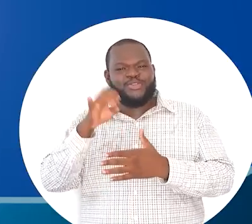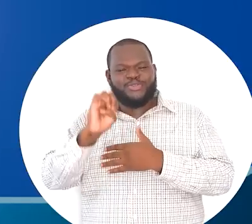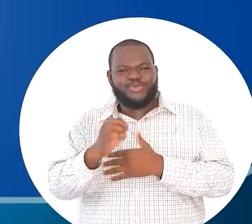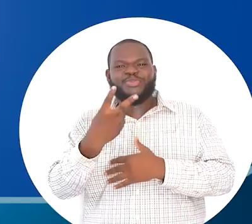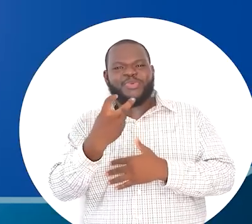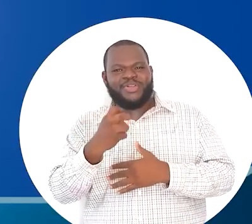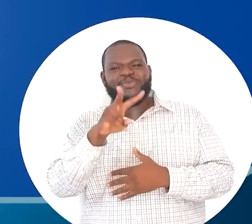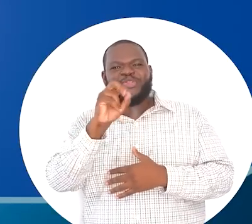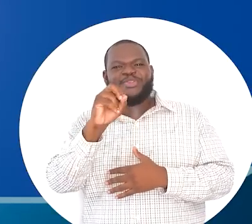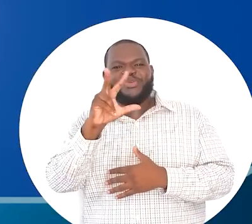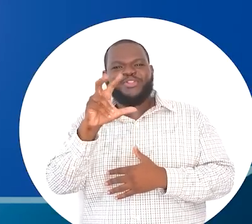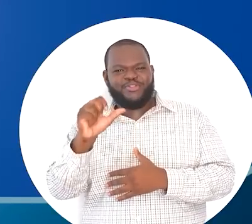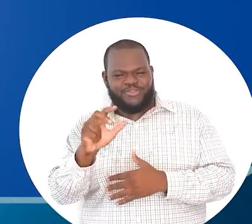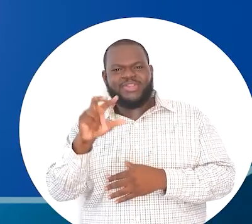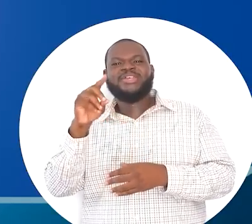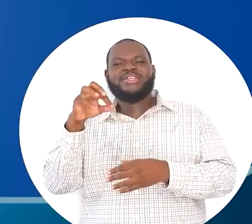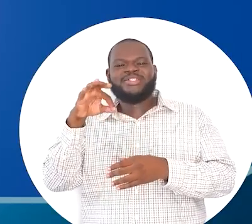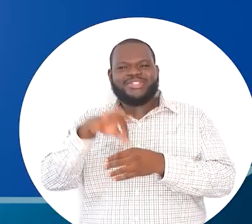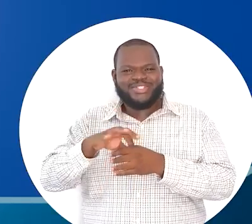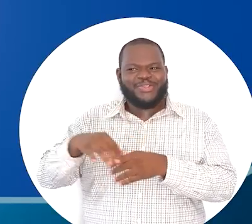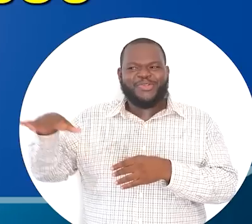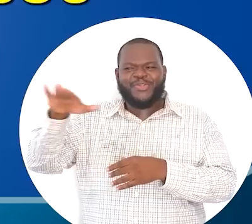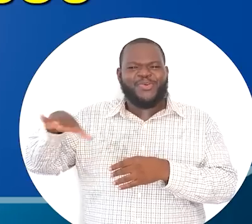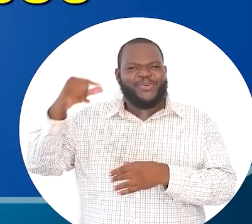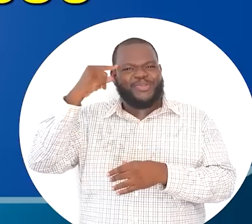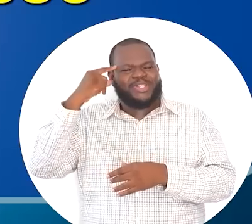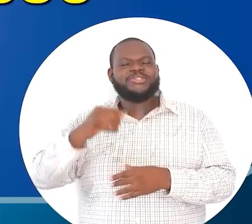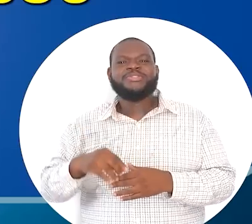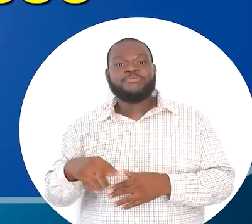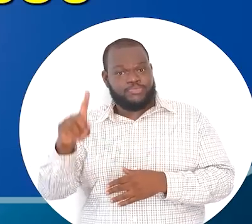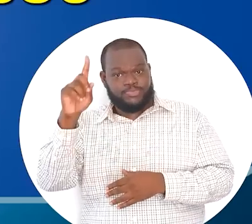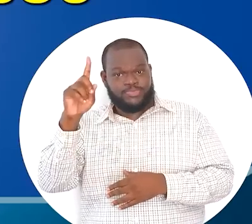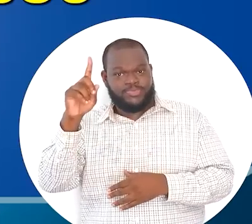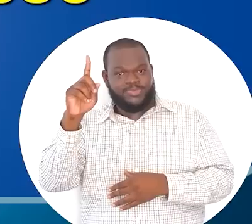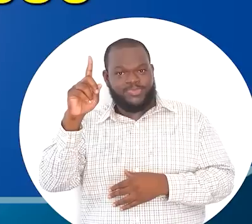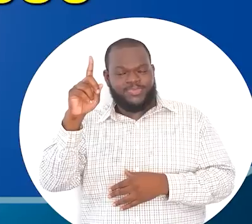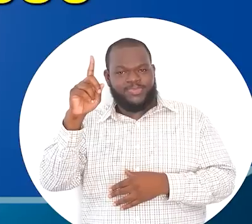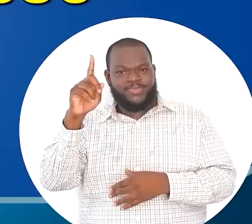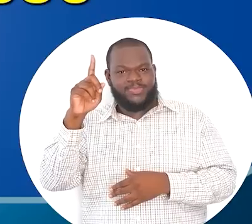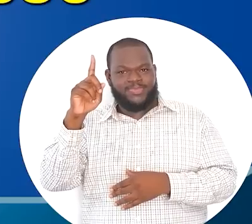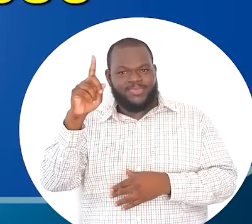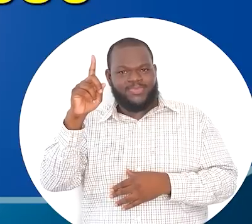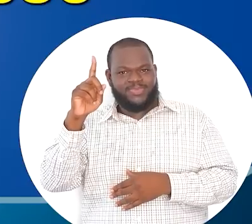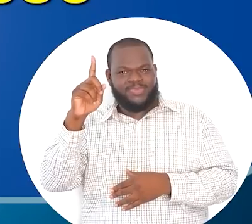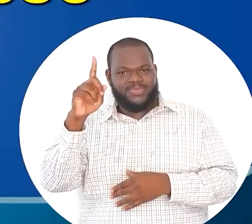12, 2023 is Local Government Elections Day. For further information, contact GCOM or visit the GCOM website